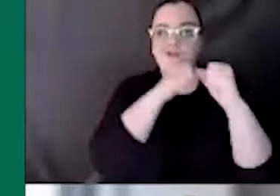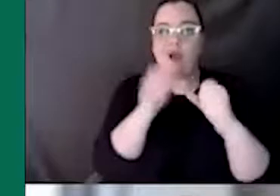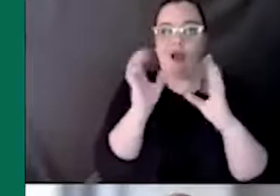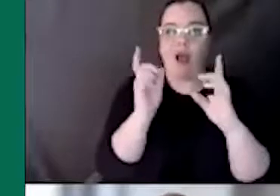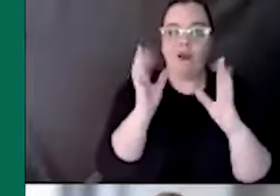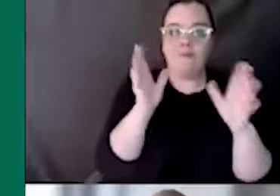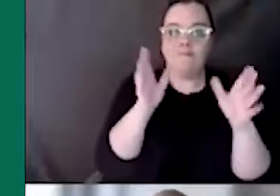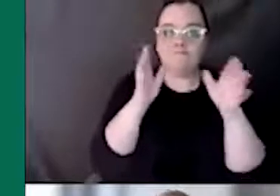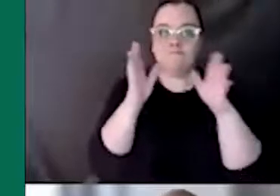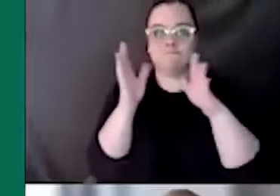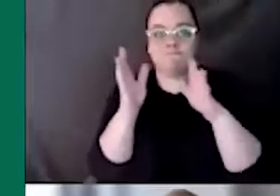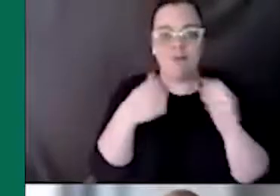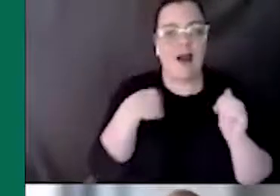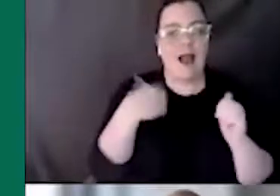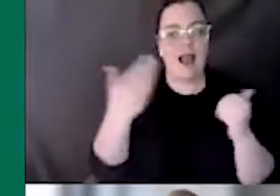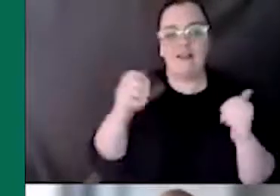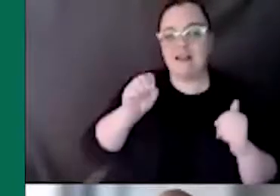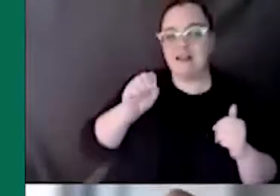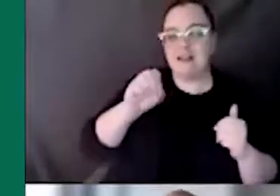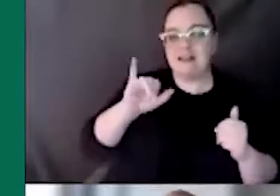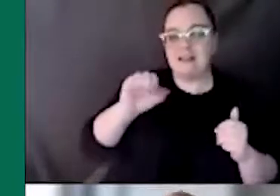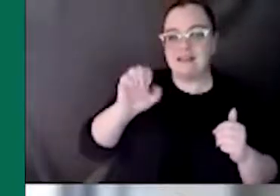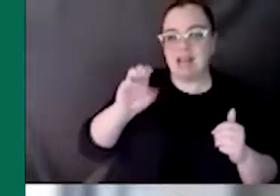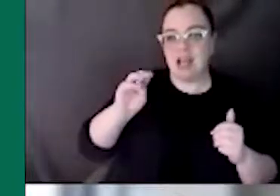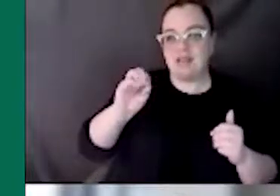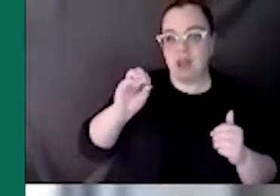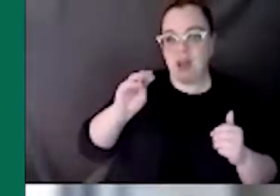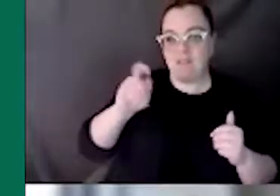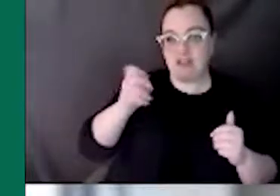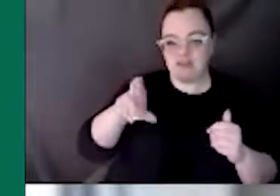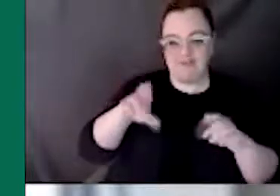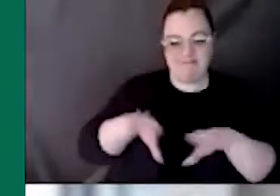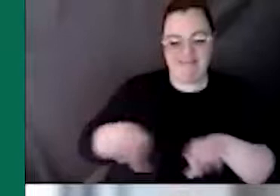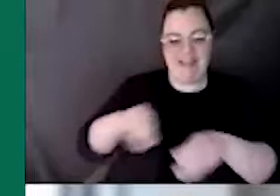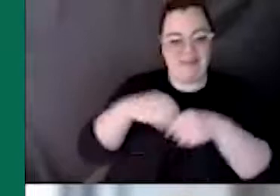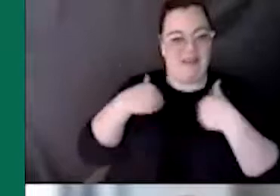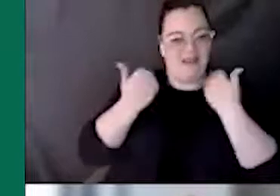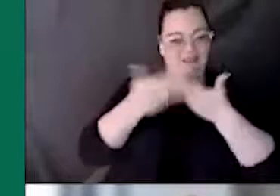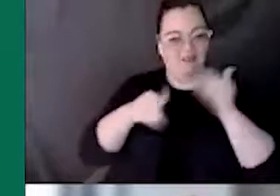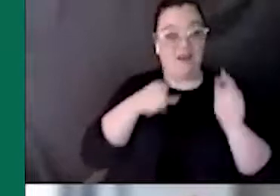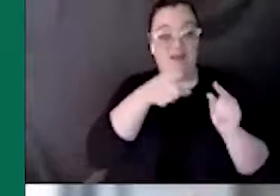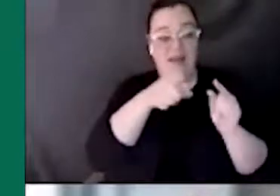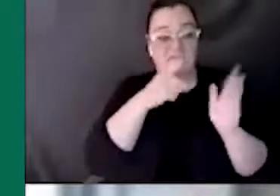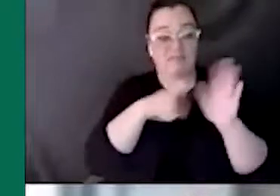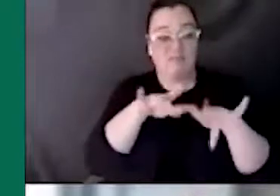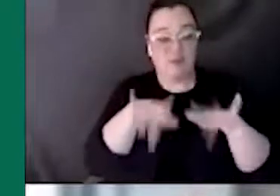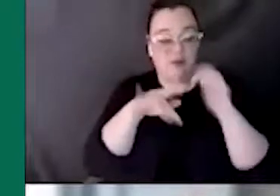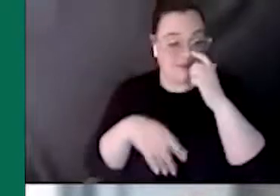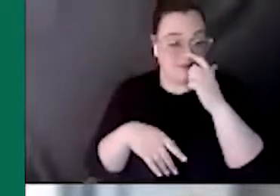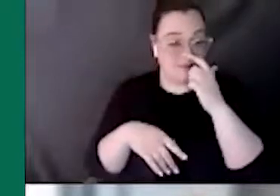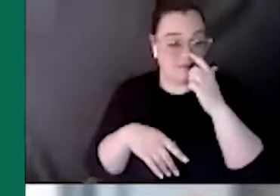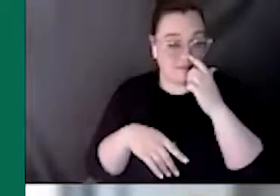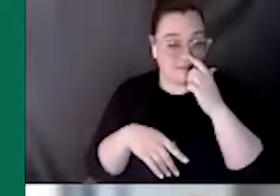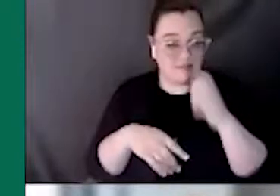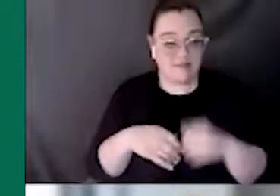and I actually have a little seismometer that sits on the floor of my living room. This is a recording of the motions from it. So at the top, you see